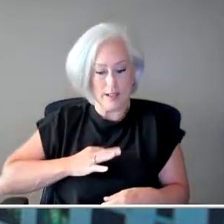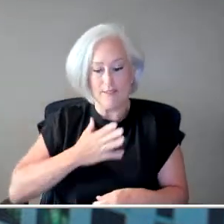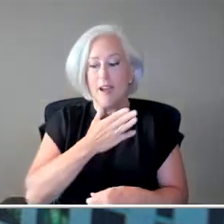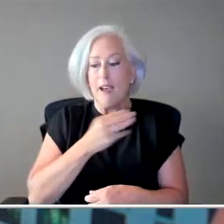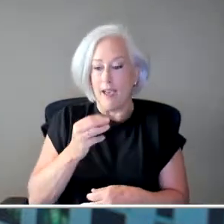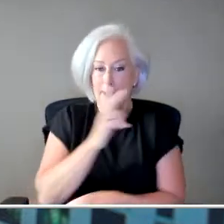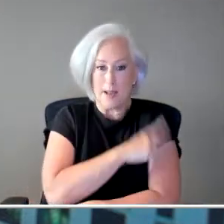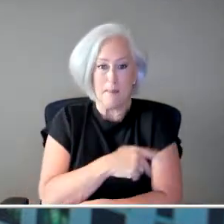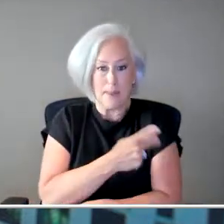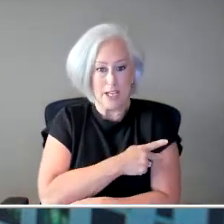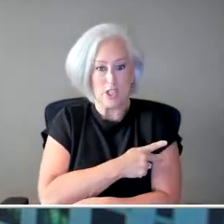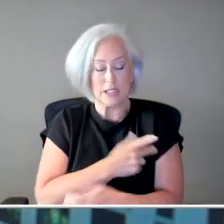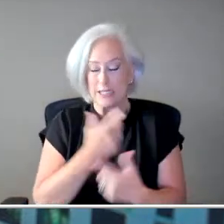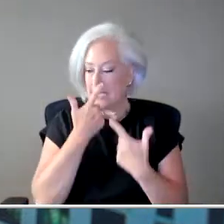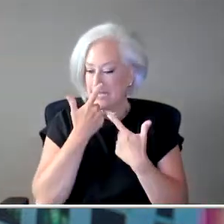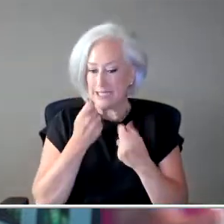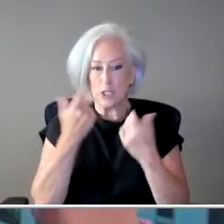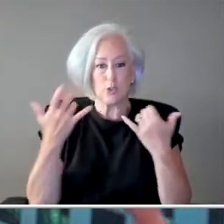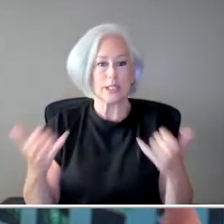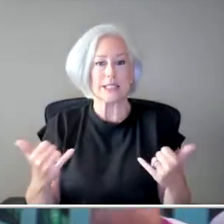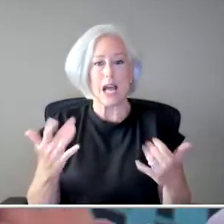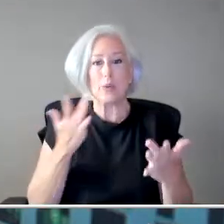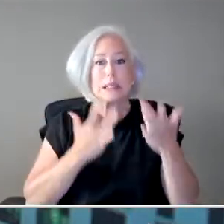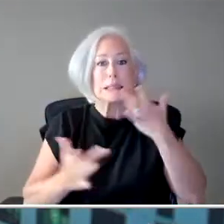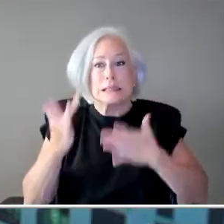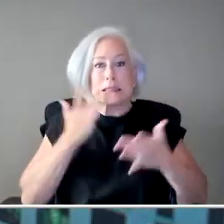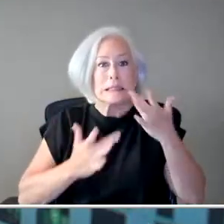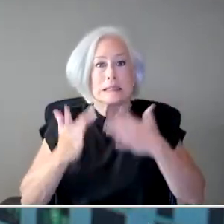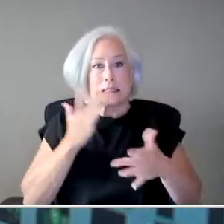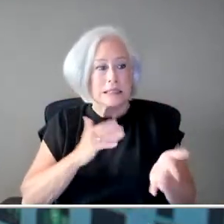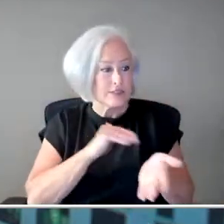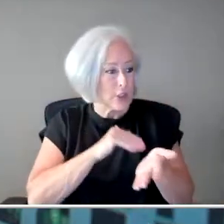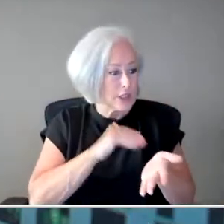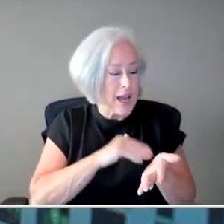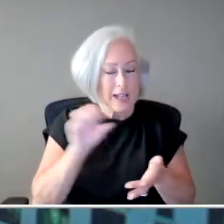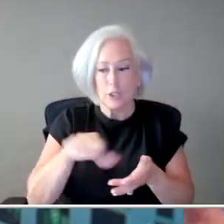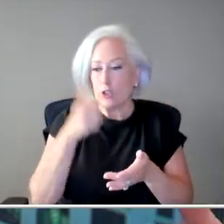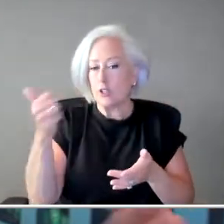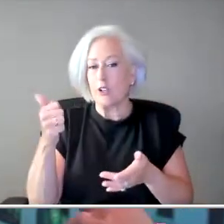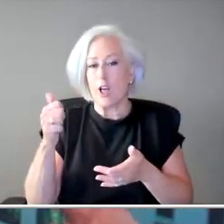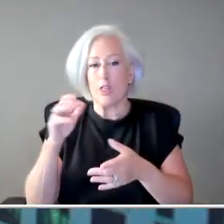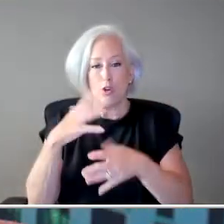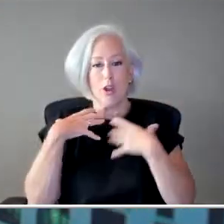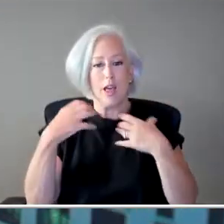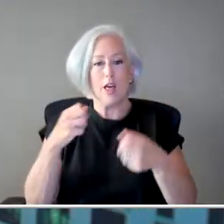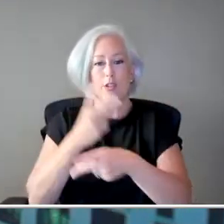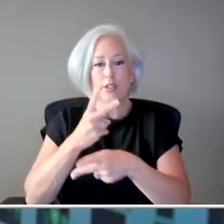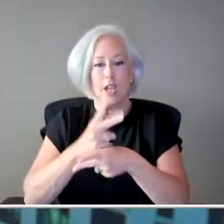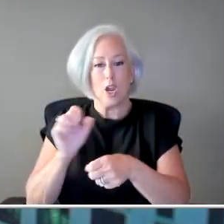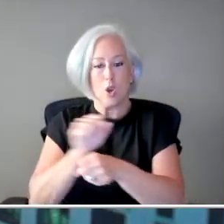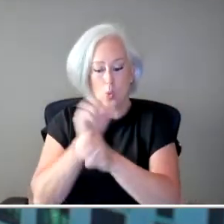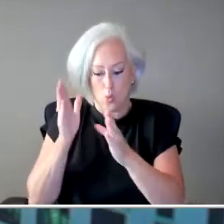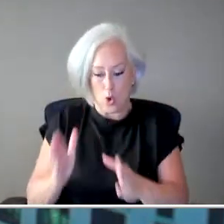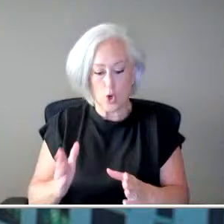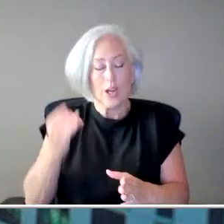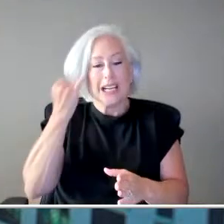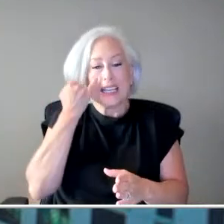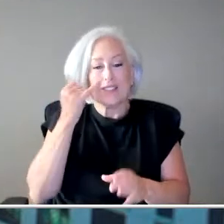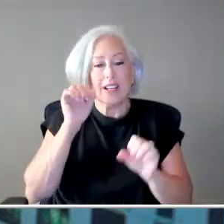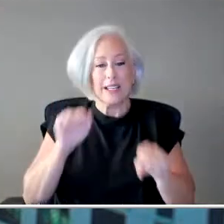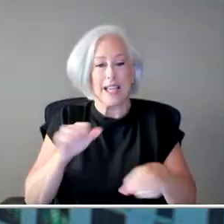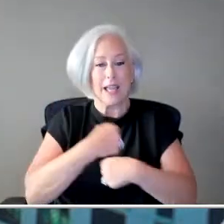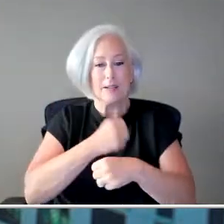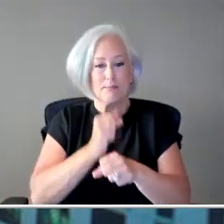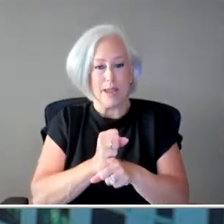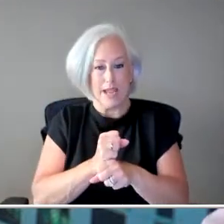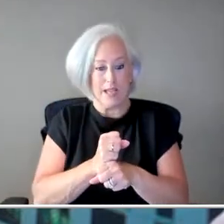healthcare that we're at a critical shortage of physicians and many other healthcare workers. So if we can make the job more sustainable for our